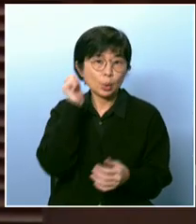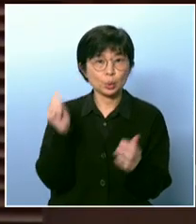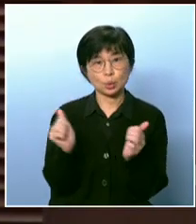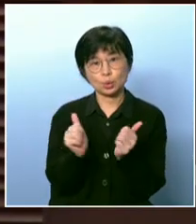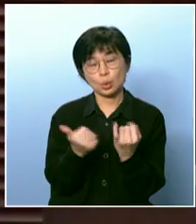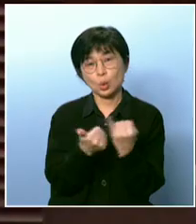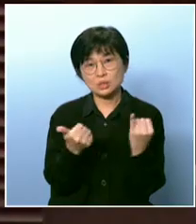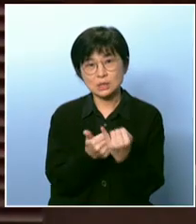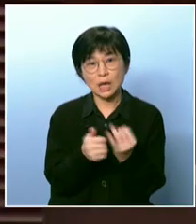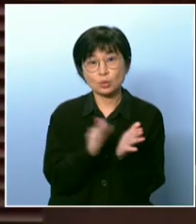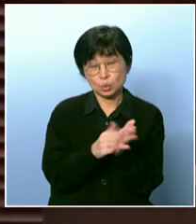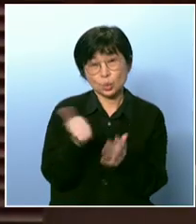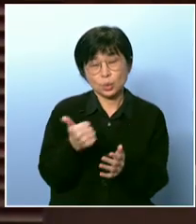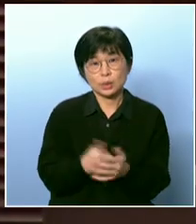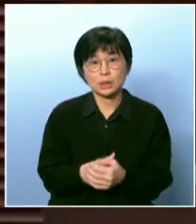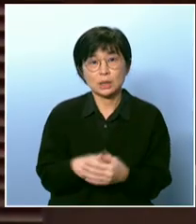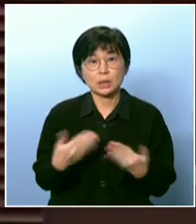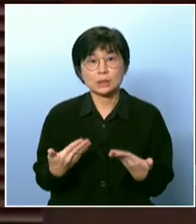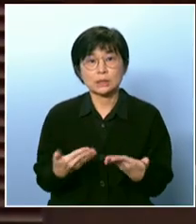we actually